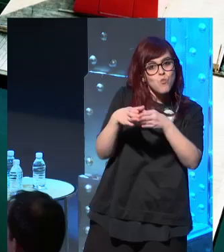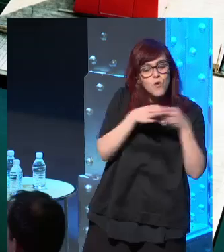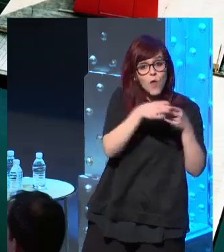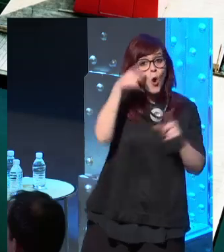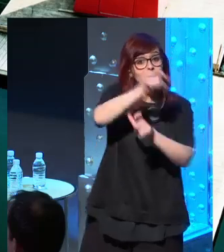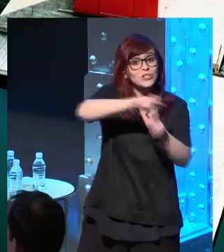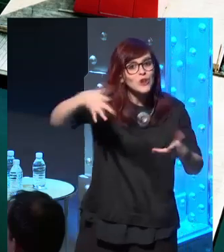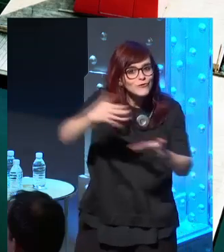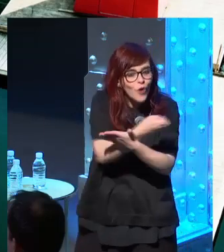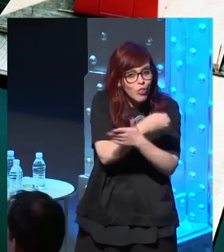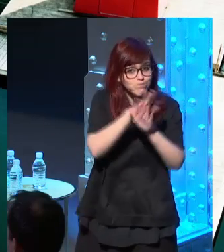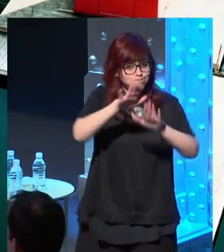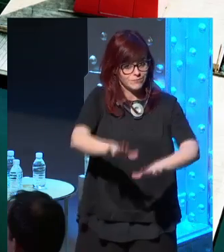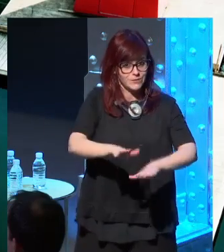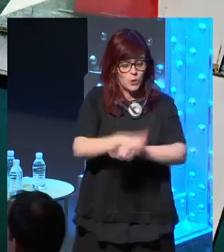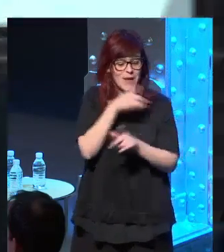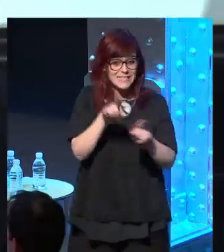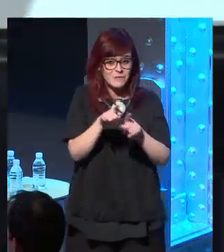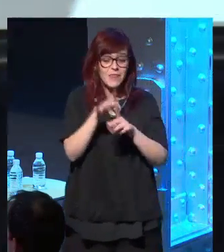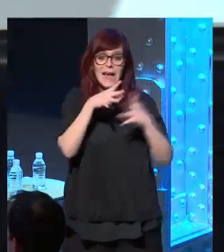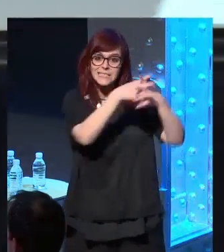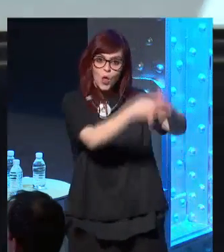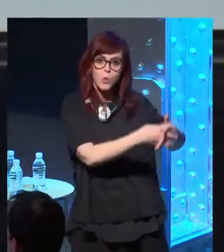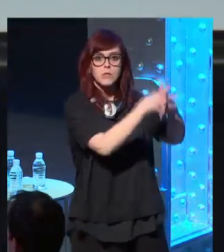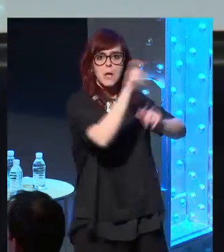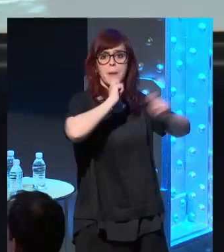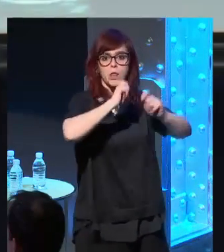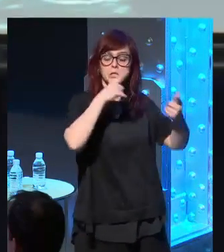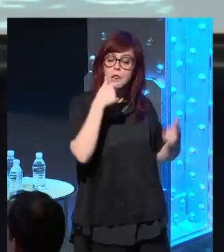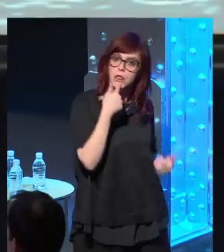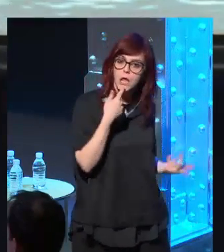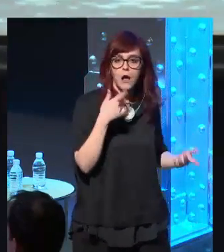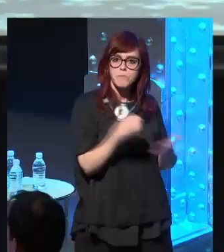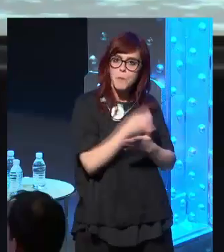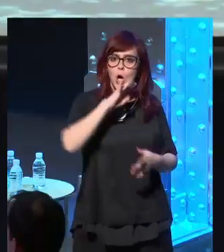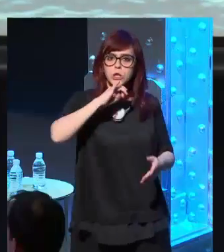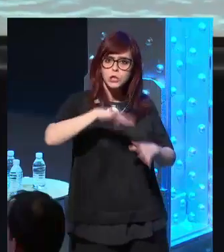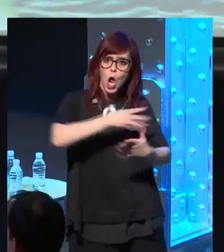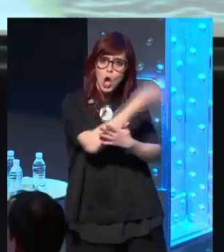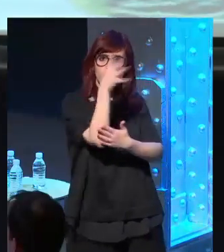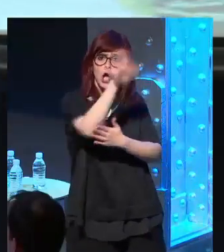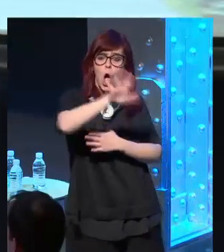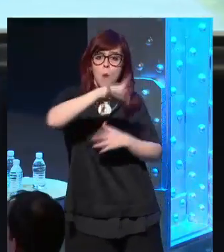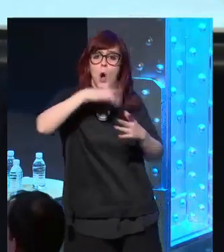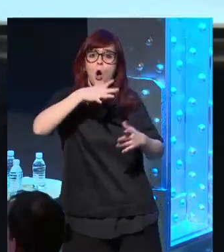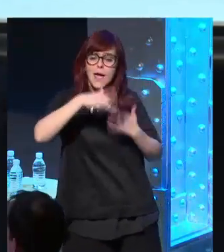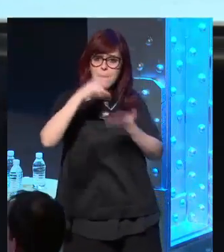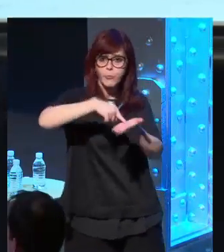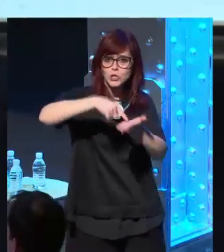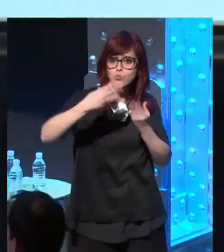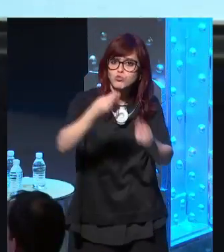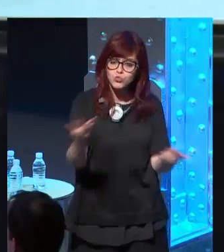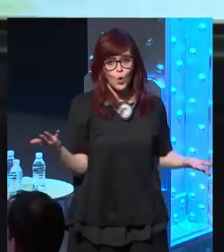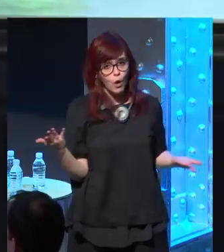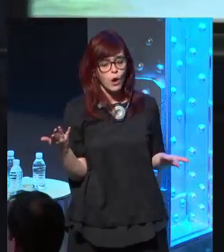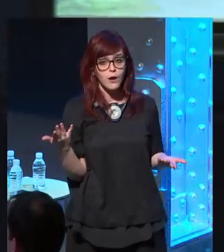of journalists, and especially American journalists, will say, how can you be so happy in the Nordic countries? You pay so much in tax. Which